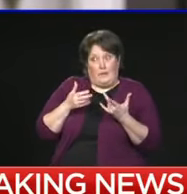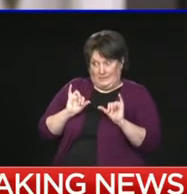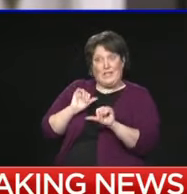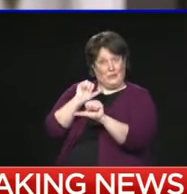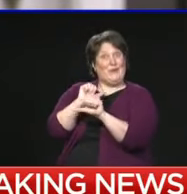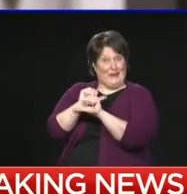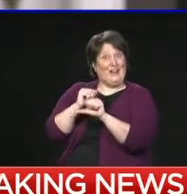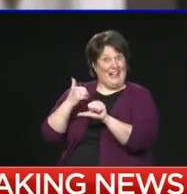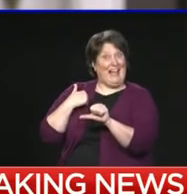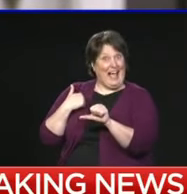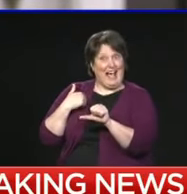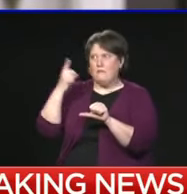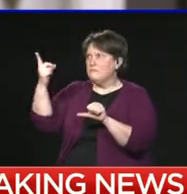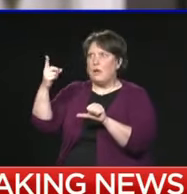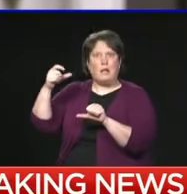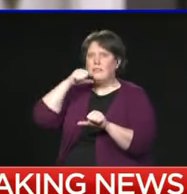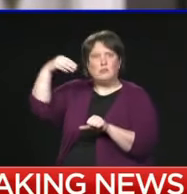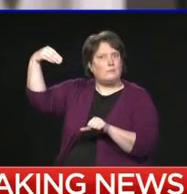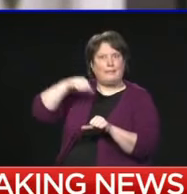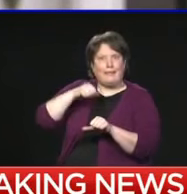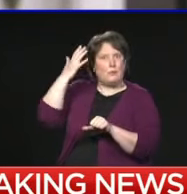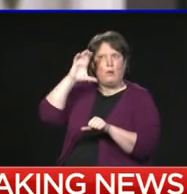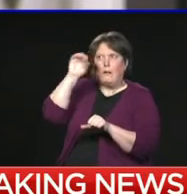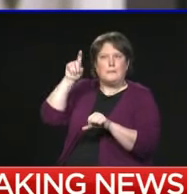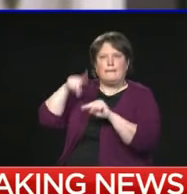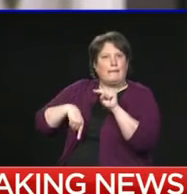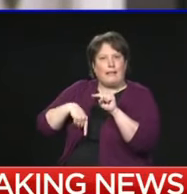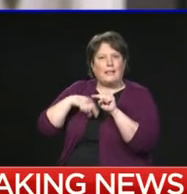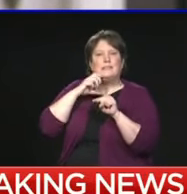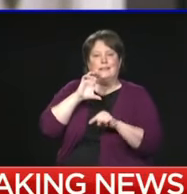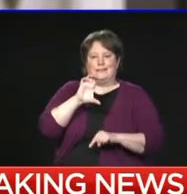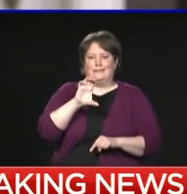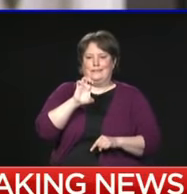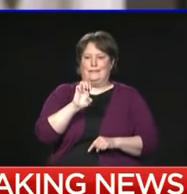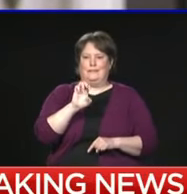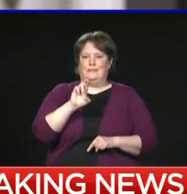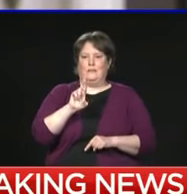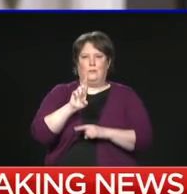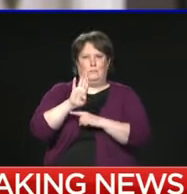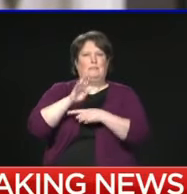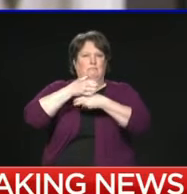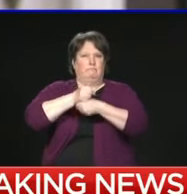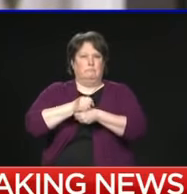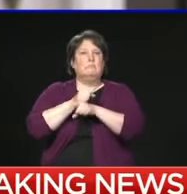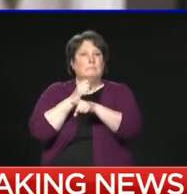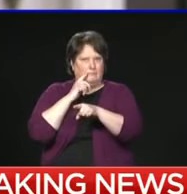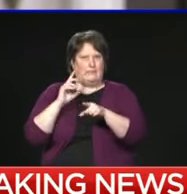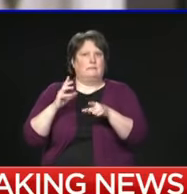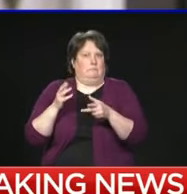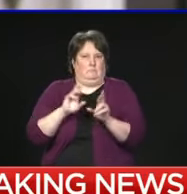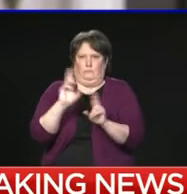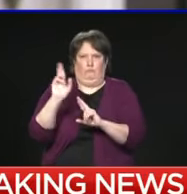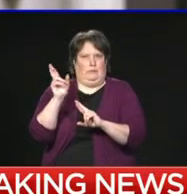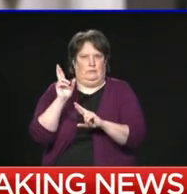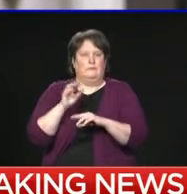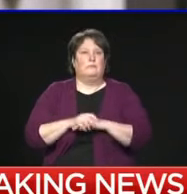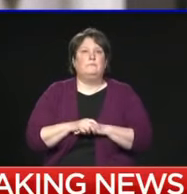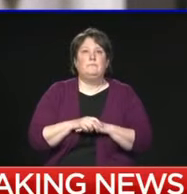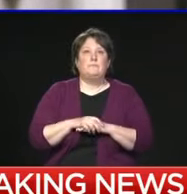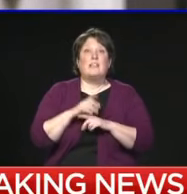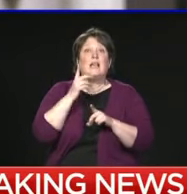receiving income because of this crisis, the CERB is there for you. An application portal will launch as